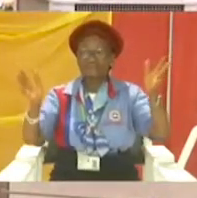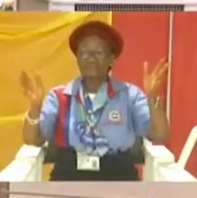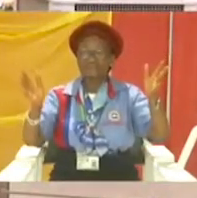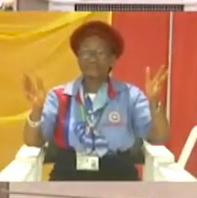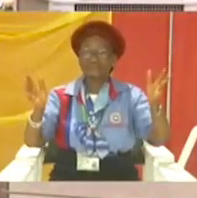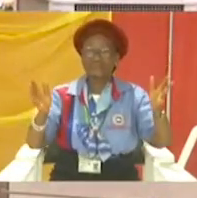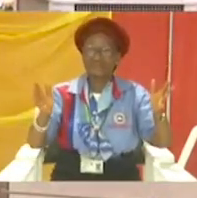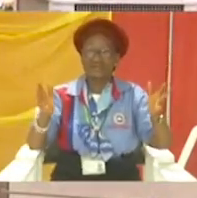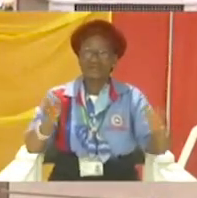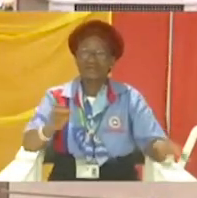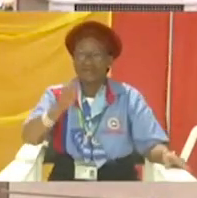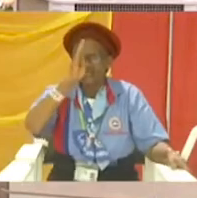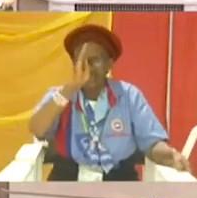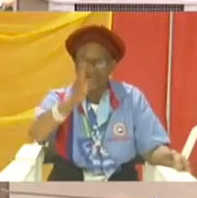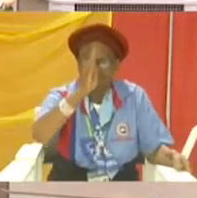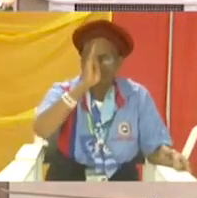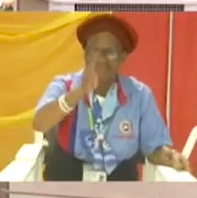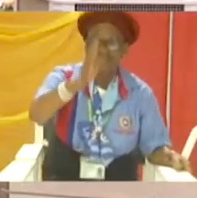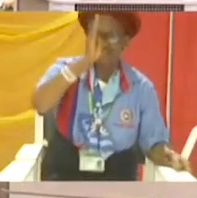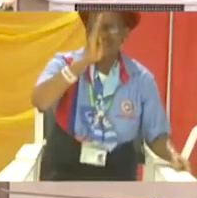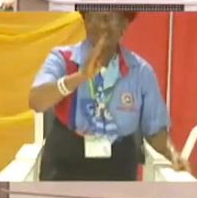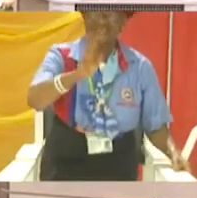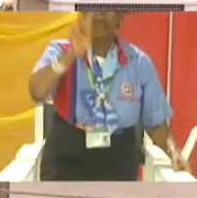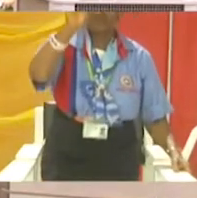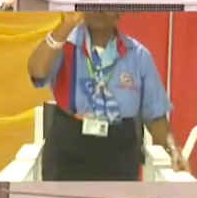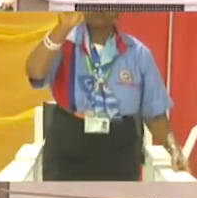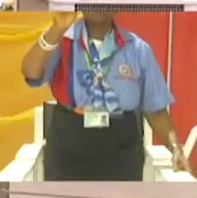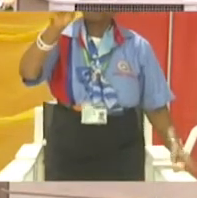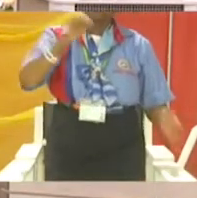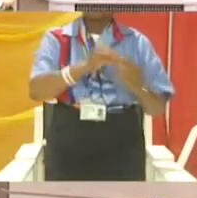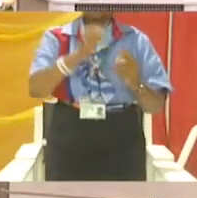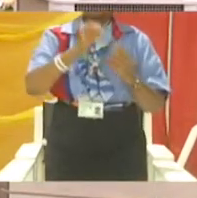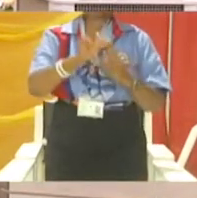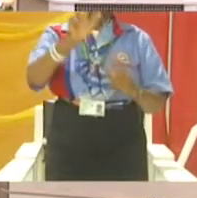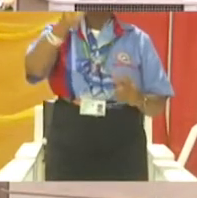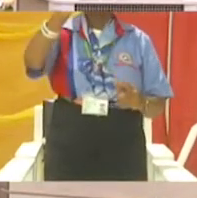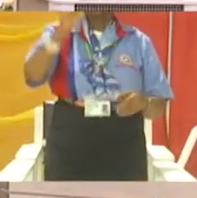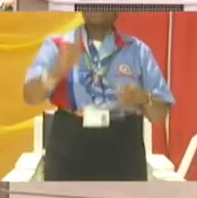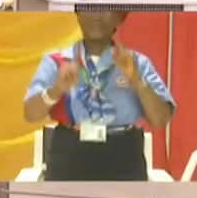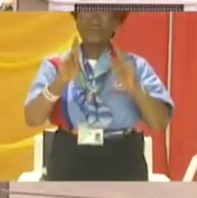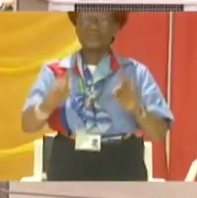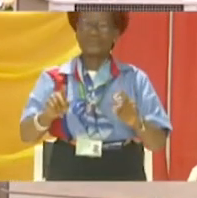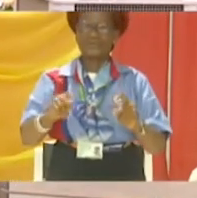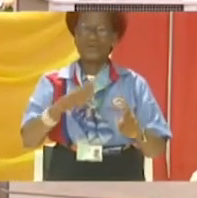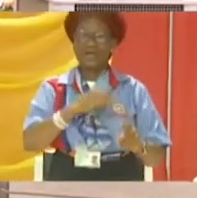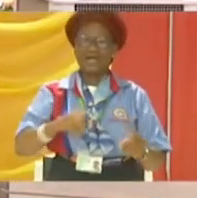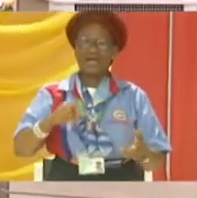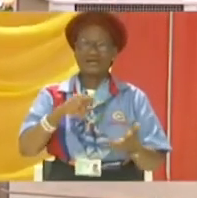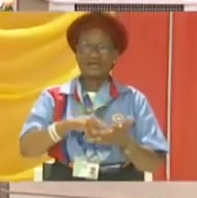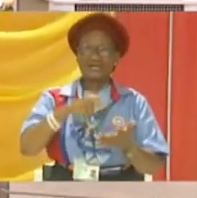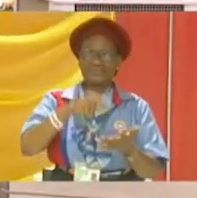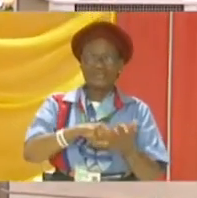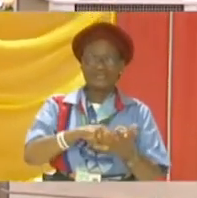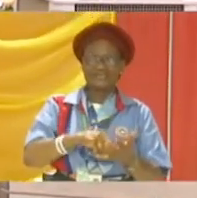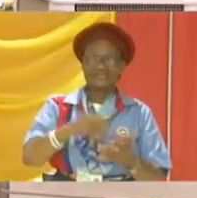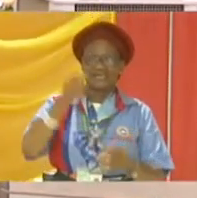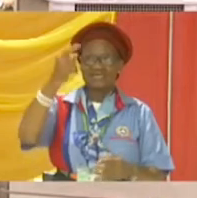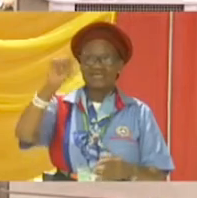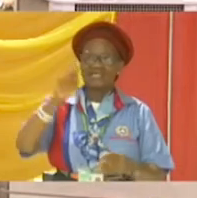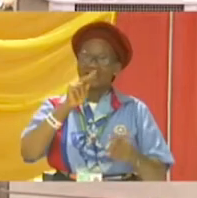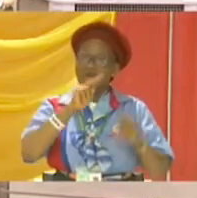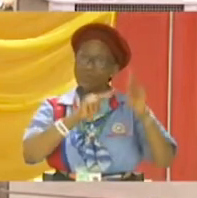And you shake hands with two or three people. And repeat the prophecy of